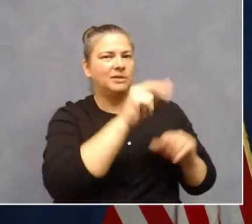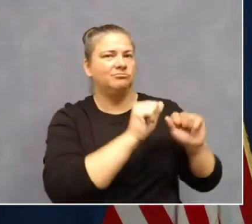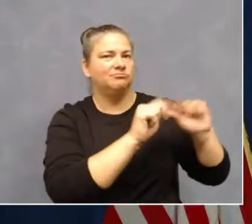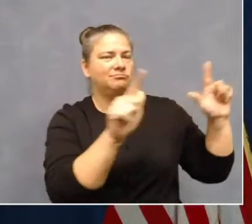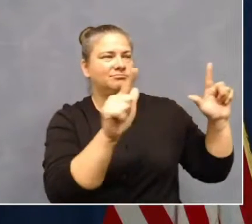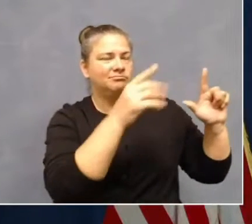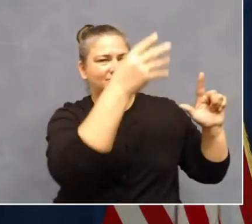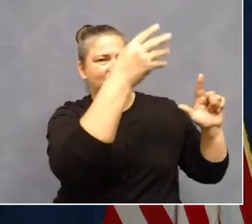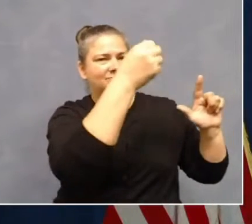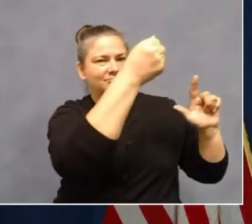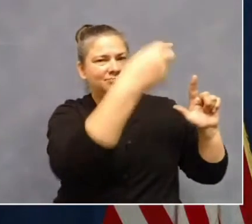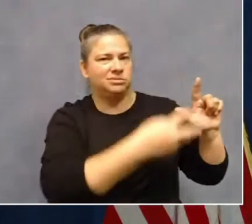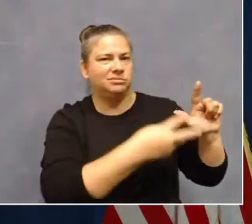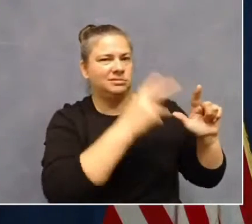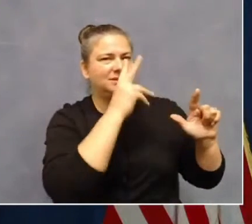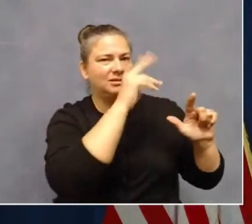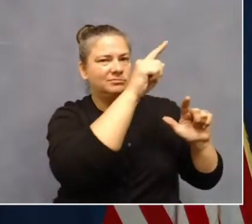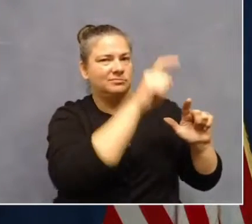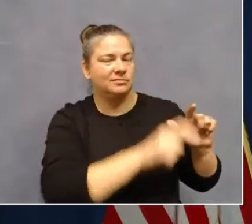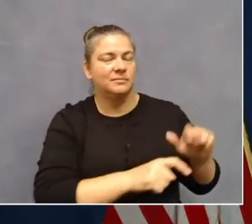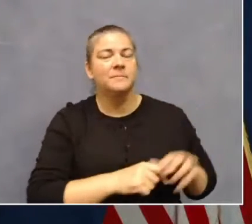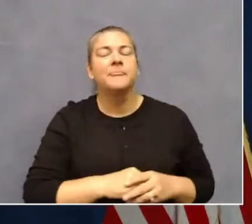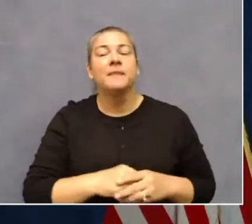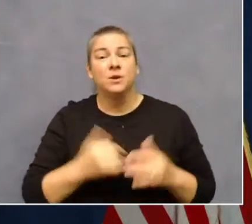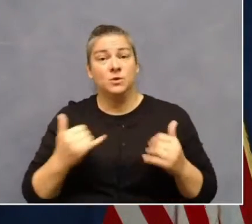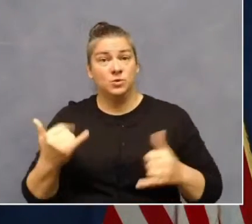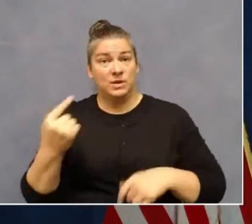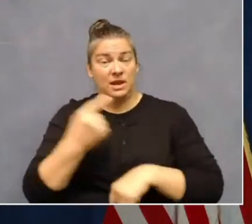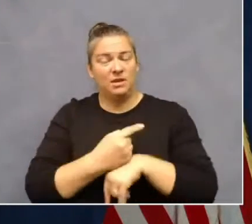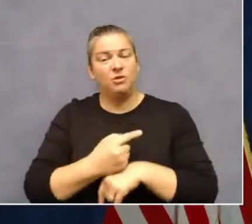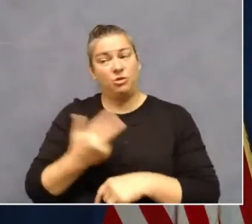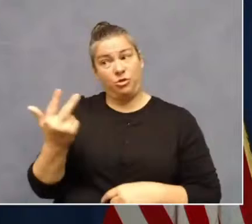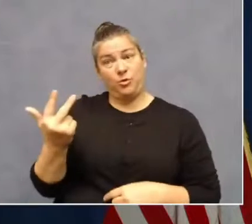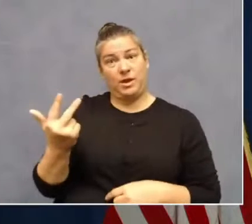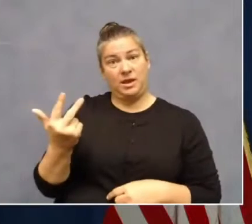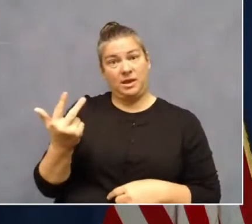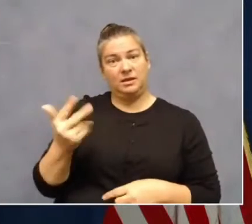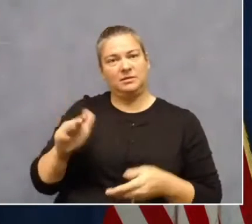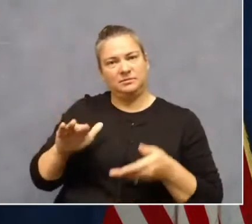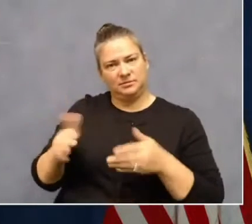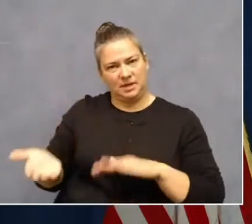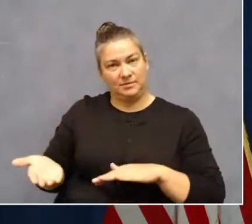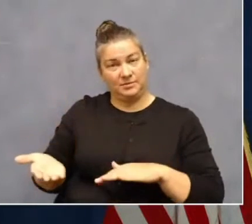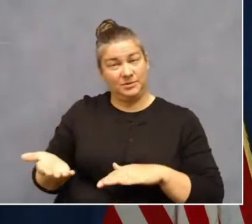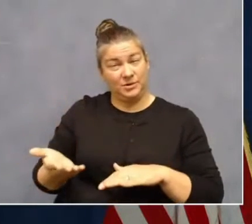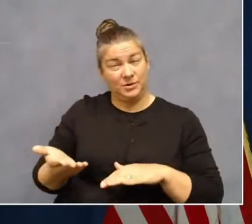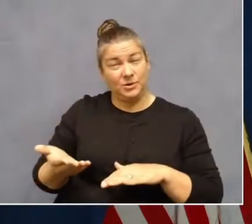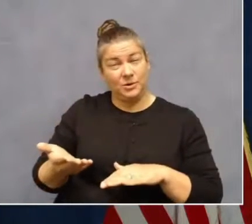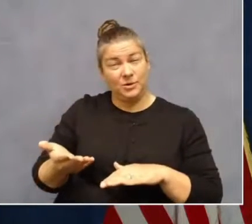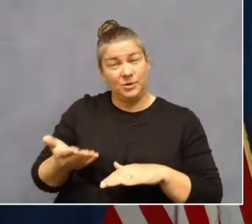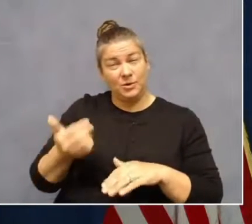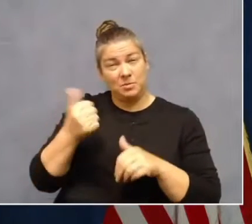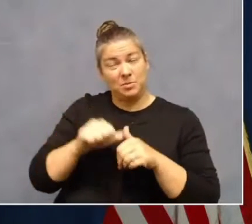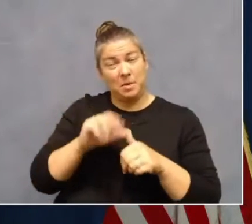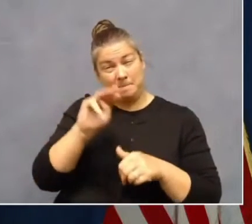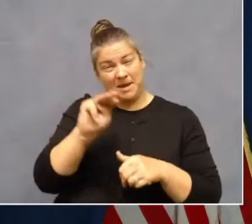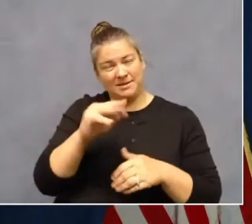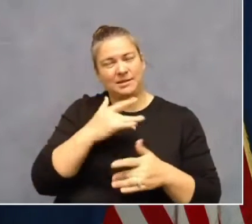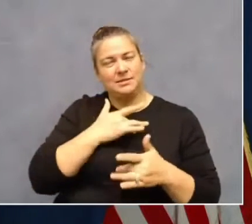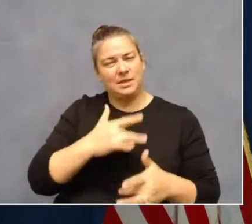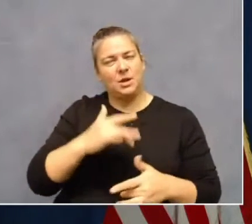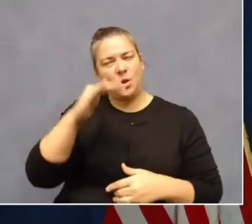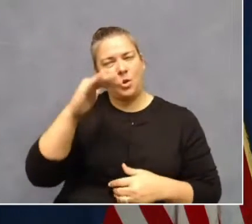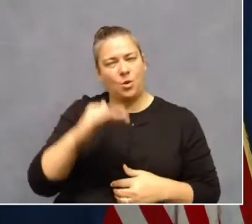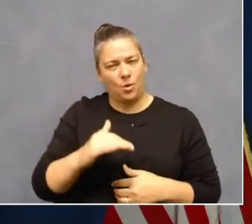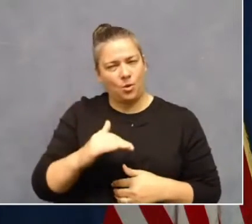We also today have lost 3 additional Kentuckians. Remember, our numbers are also lower on Mondays because that audit committee that